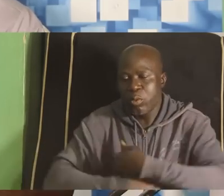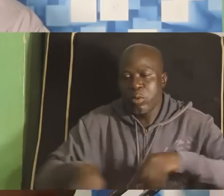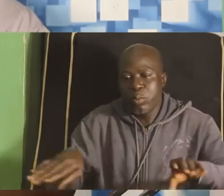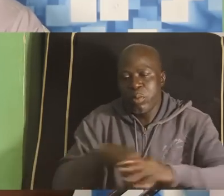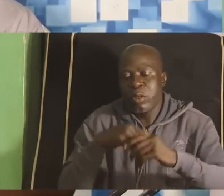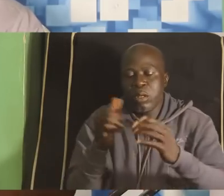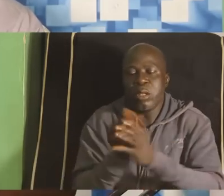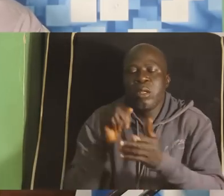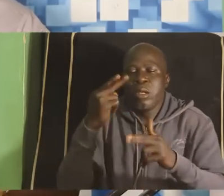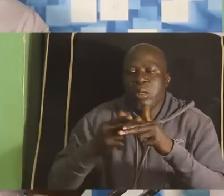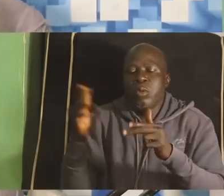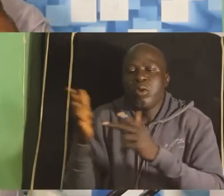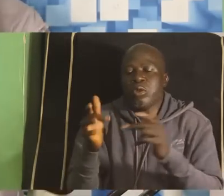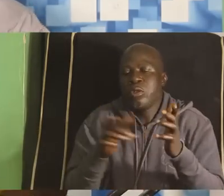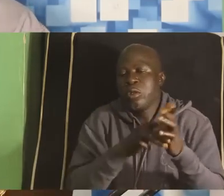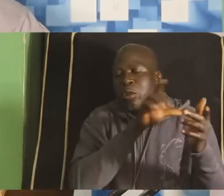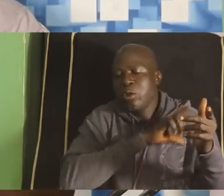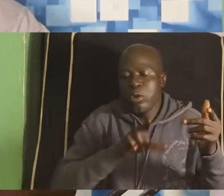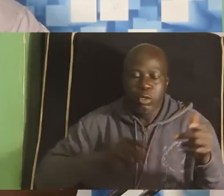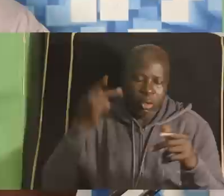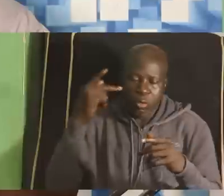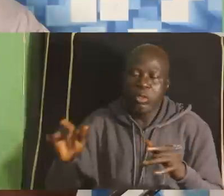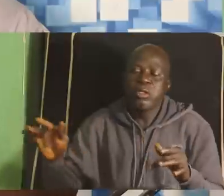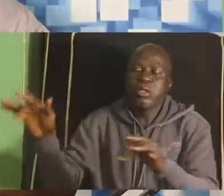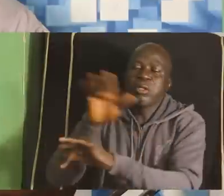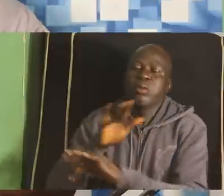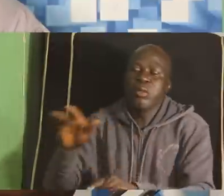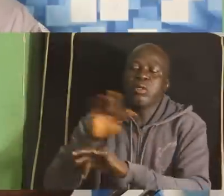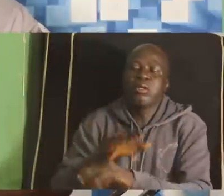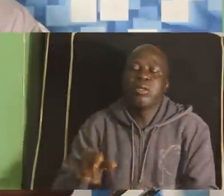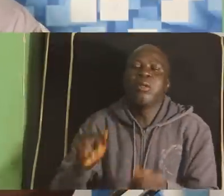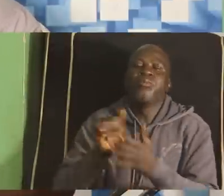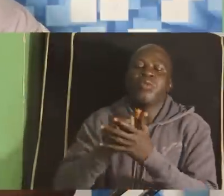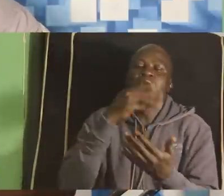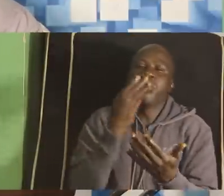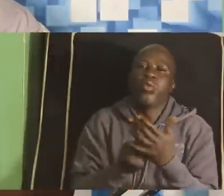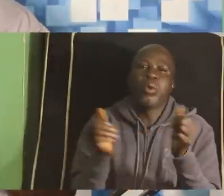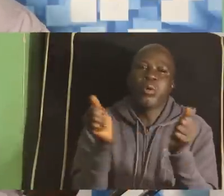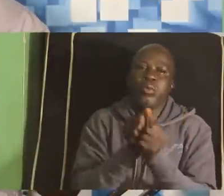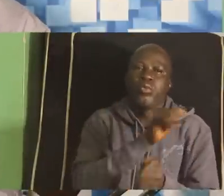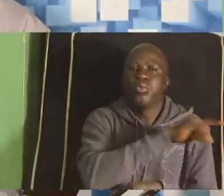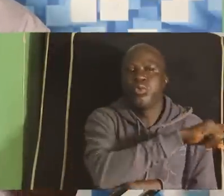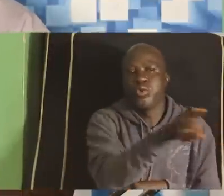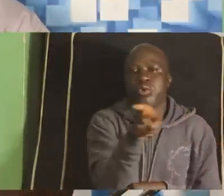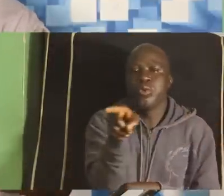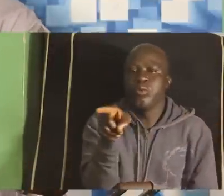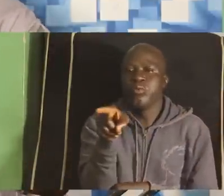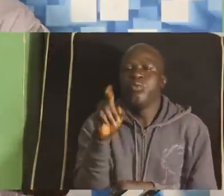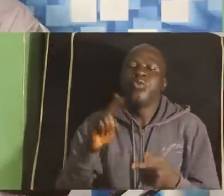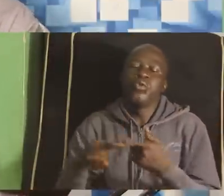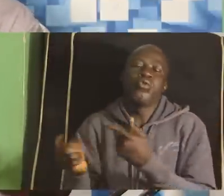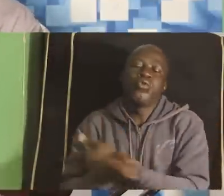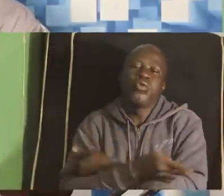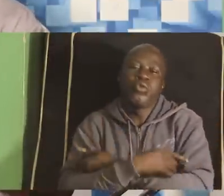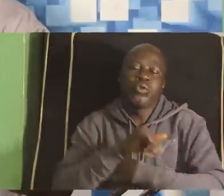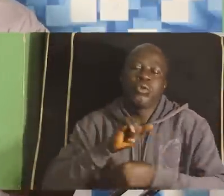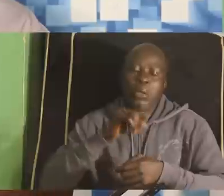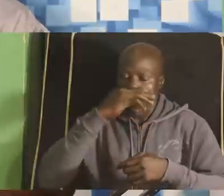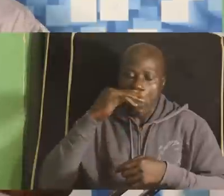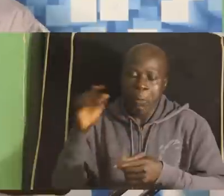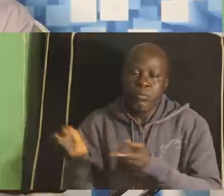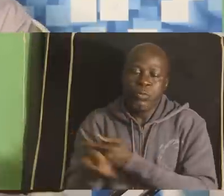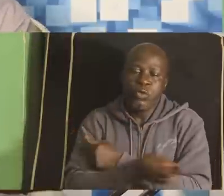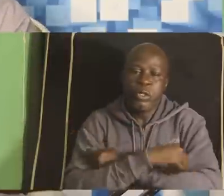anniversary loruko oluwa wa ri anugba amen yo de dara fun o amen ayajo oni je ojo to